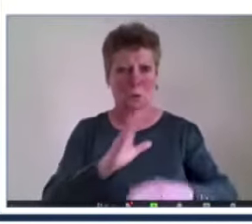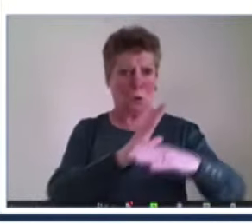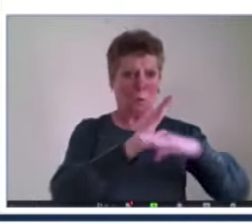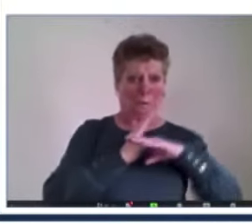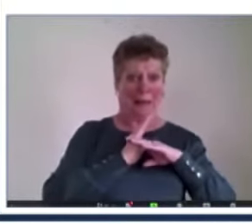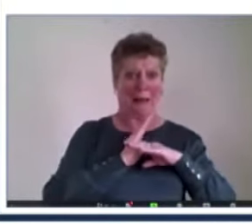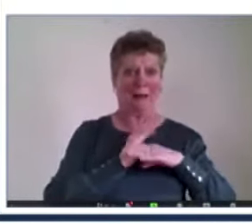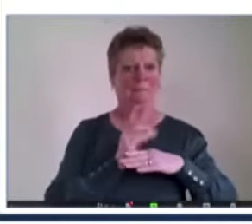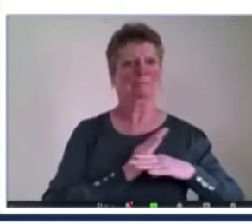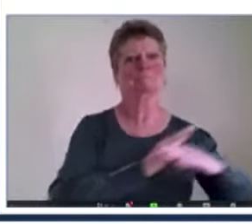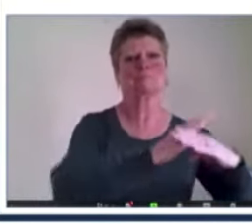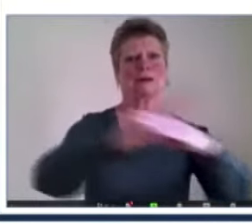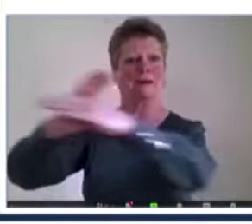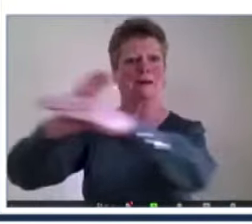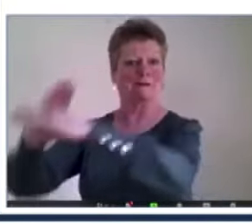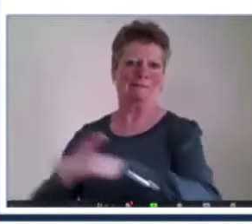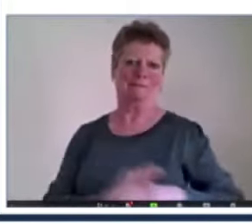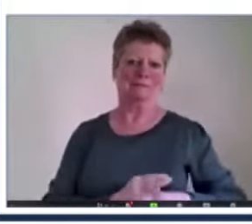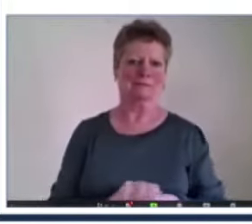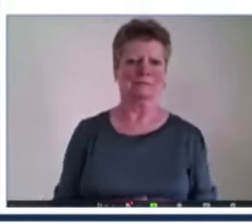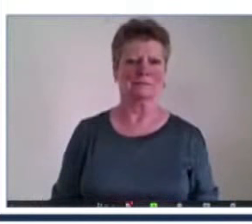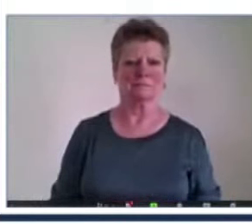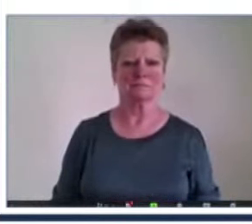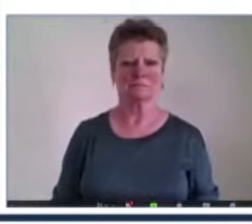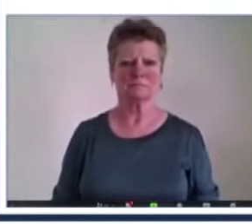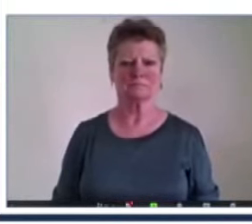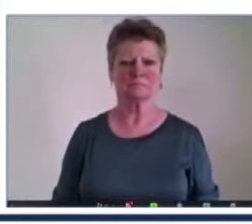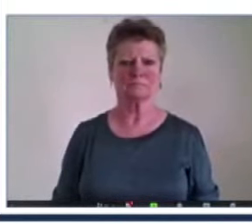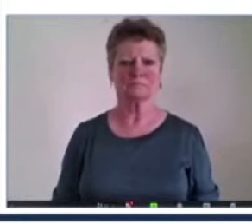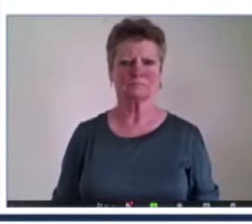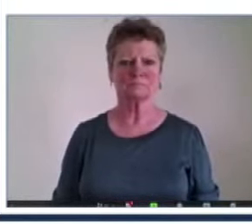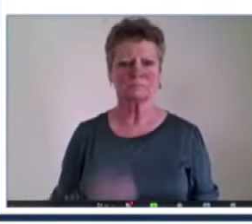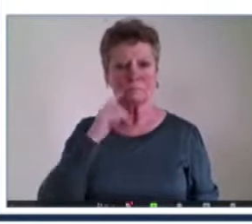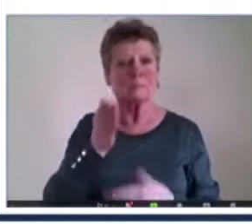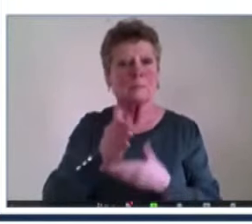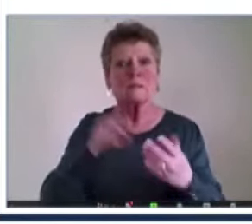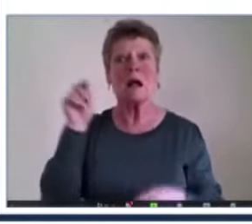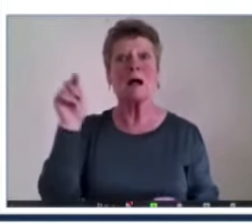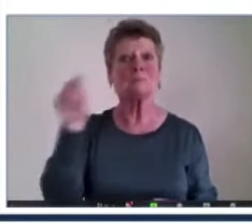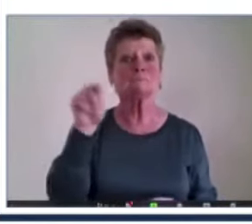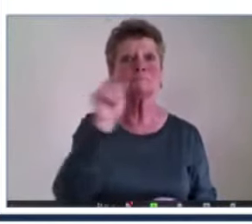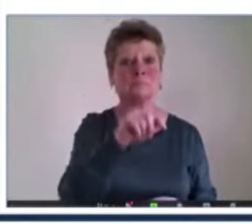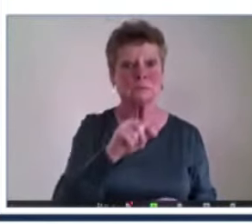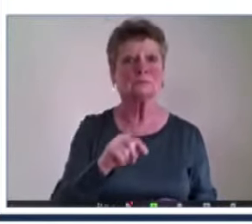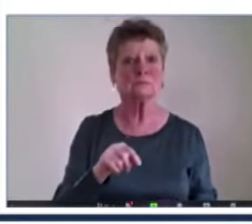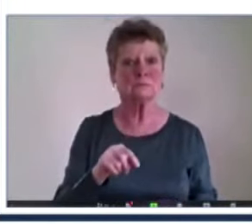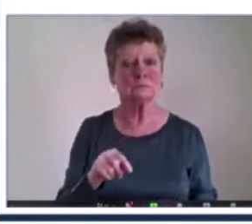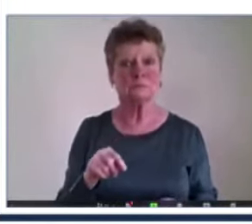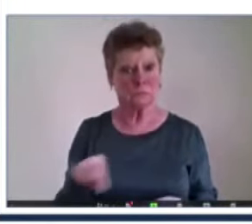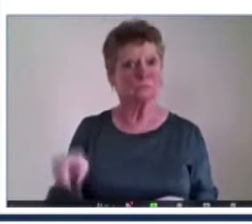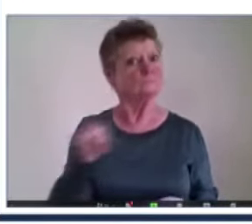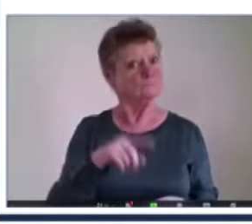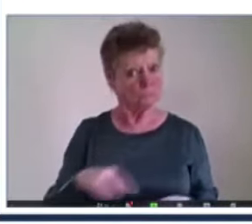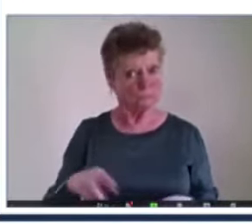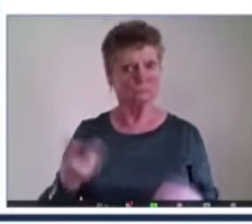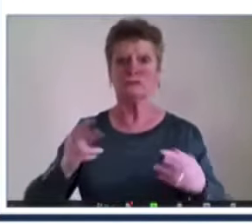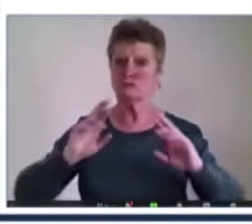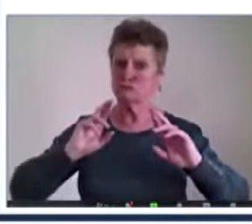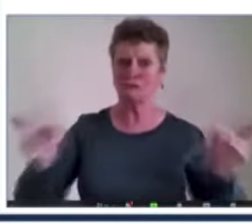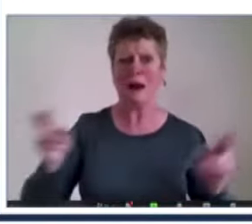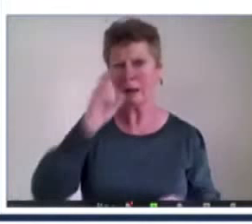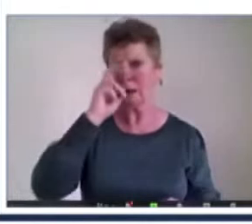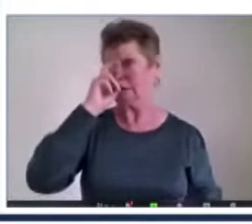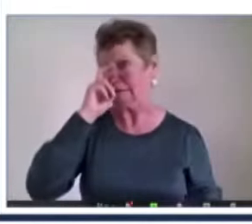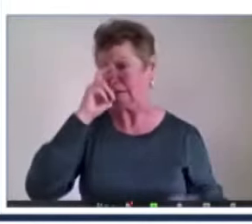protecting others as well. I know that some Nova Scotians, lots of you are more than ready for the restrictions to lift,